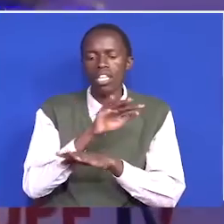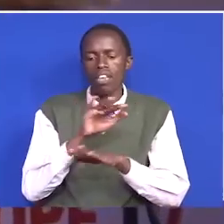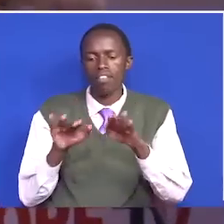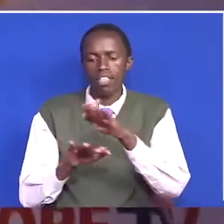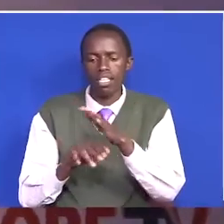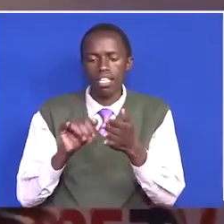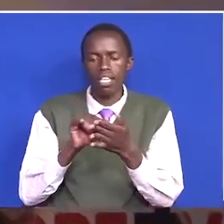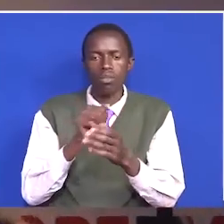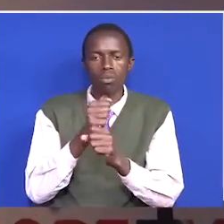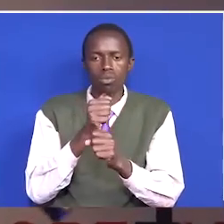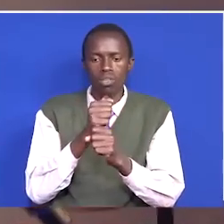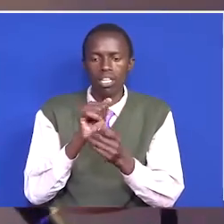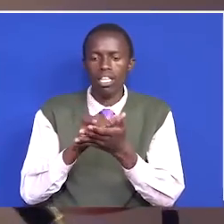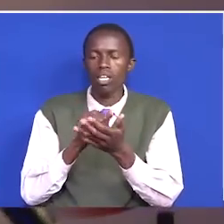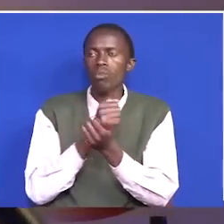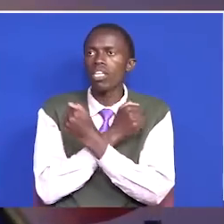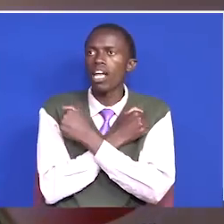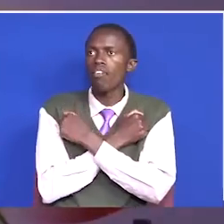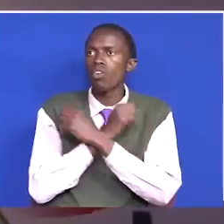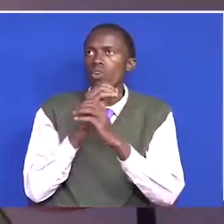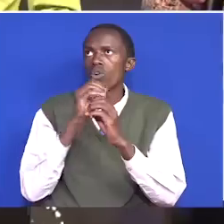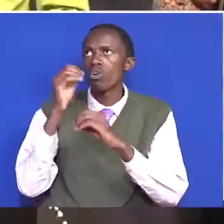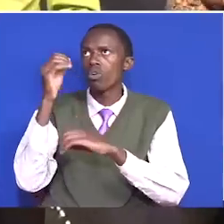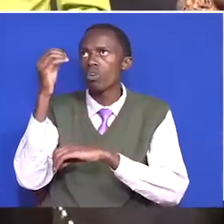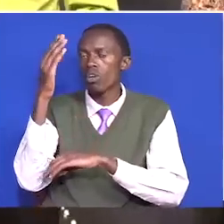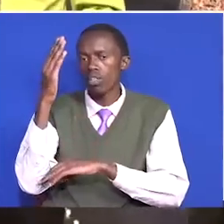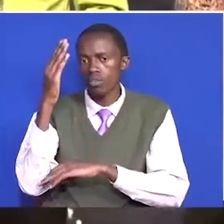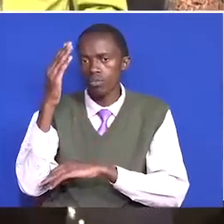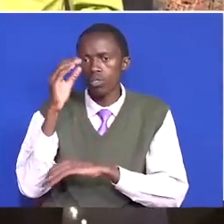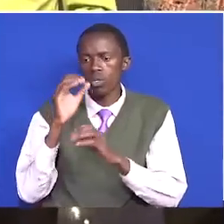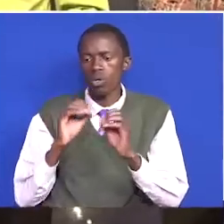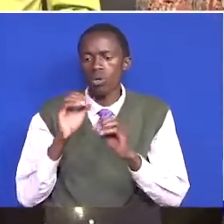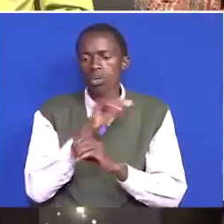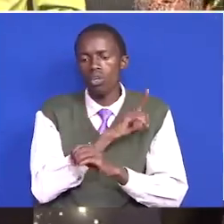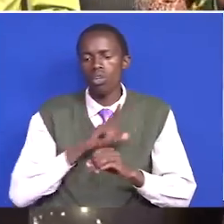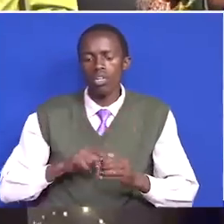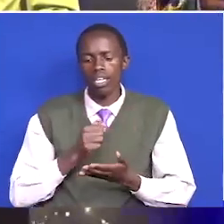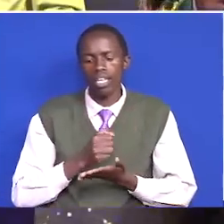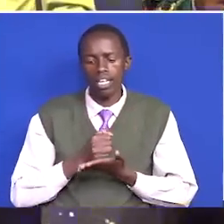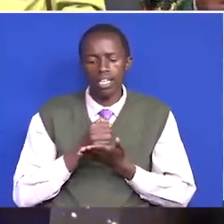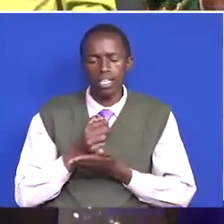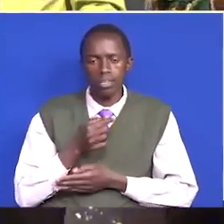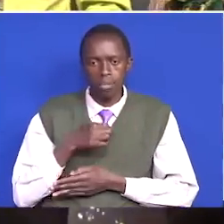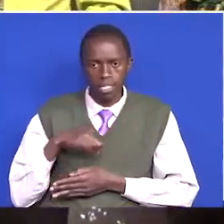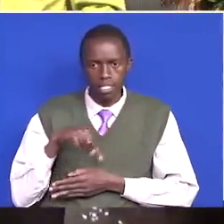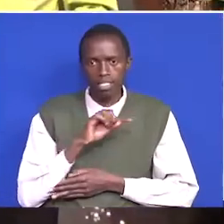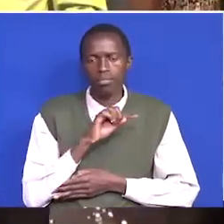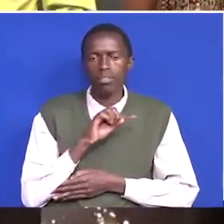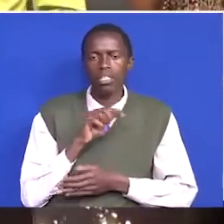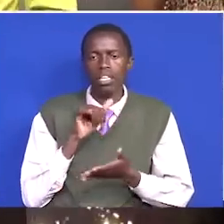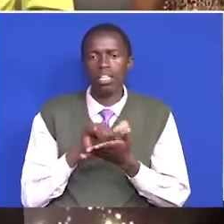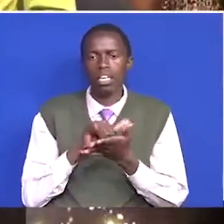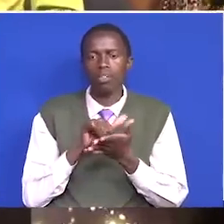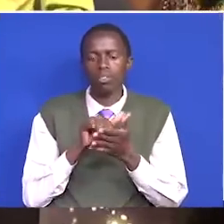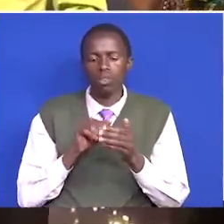we do, may we love you the more, oh God. Oh Lord, help us. Help us, oh Lord, that we